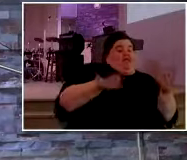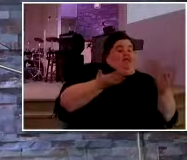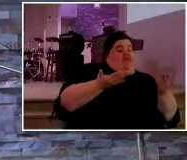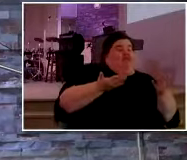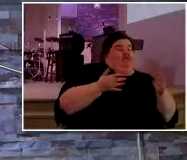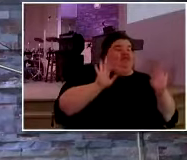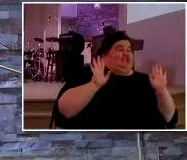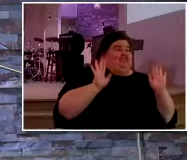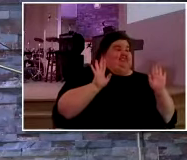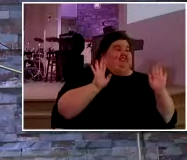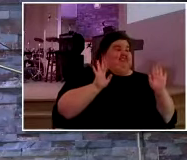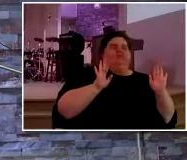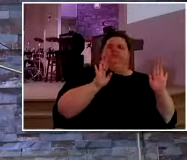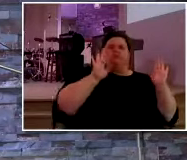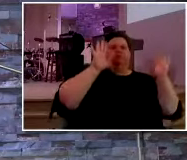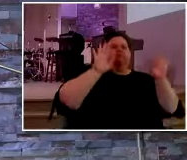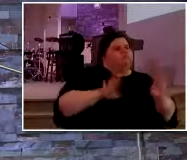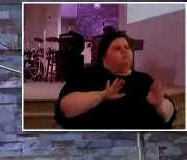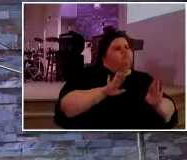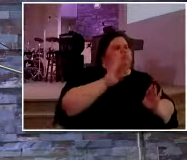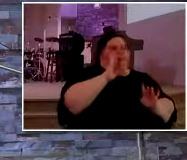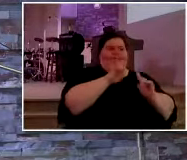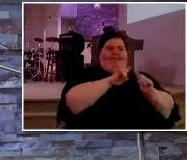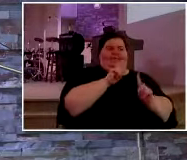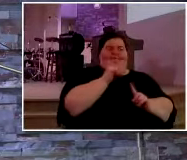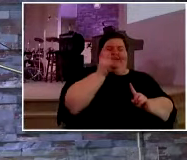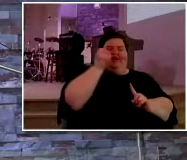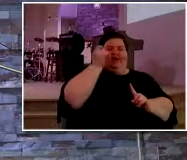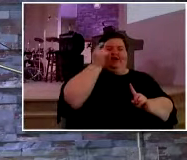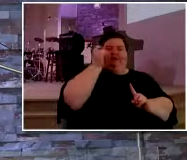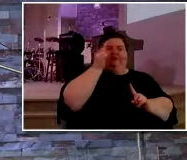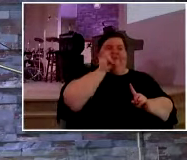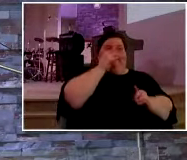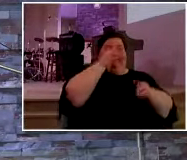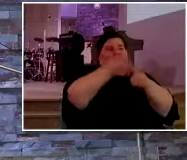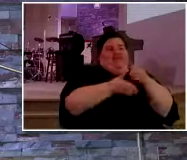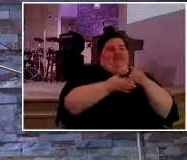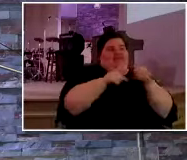still be wonderful. But He doesn't leave it there.